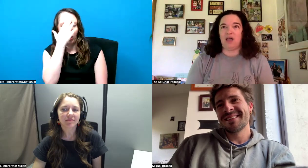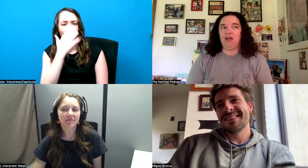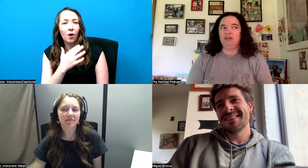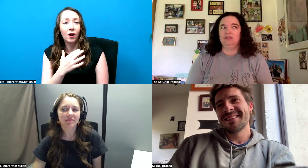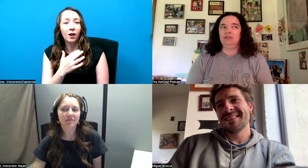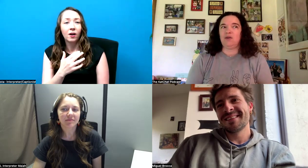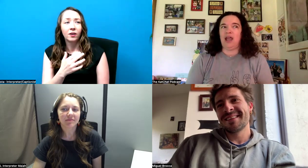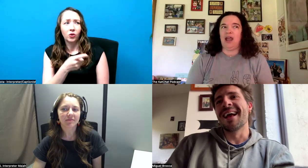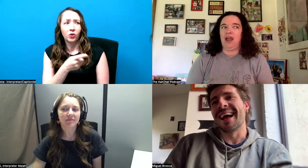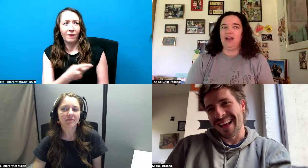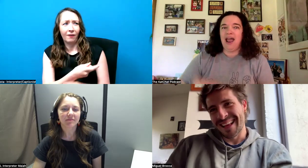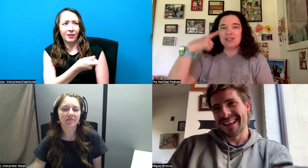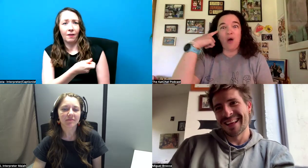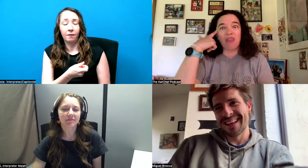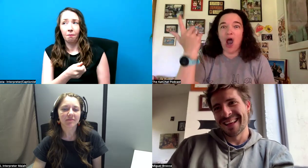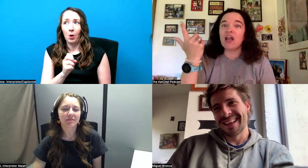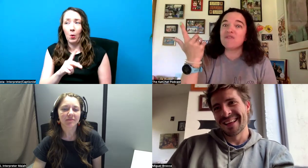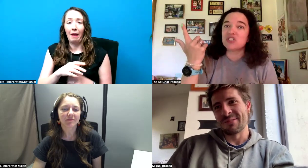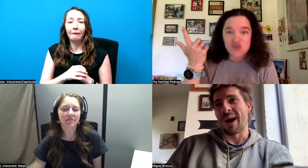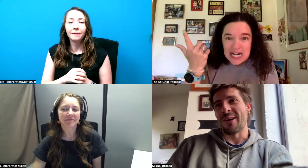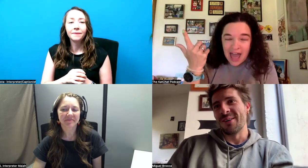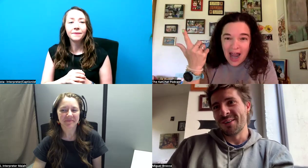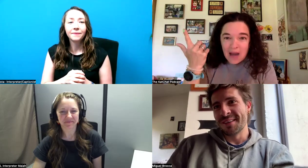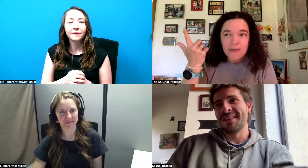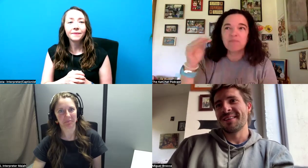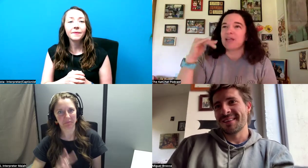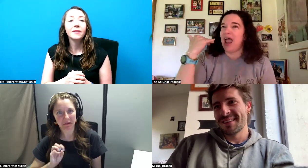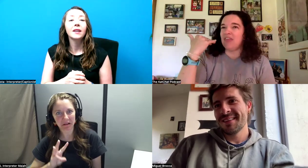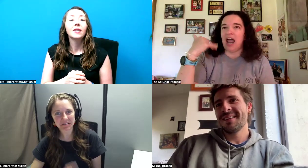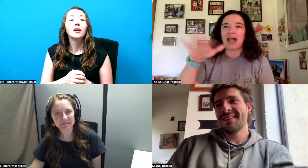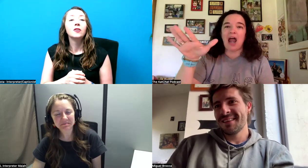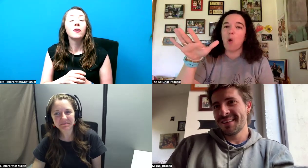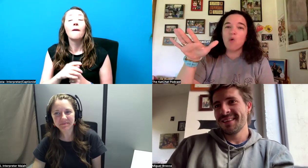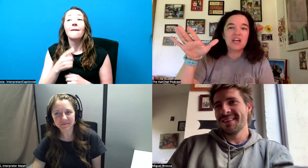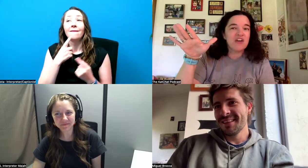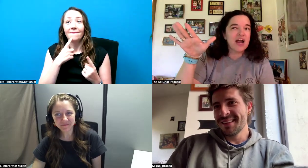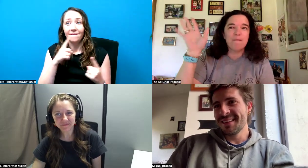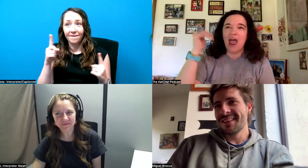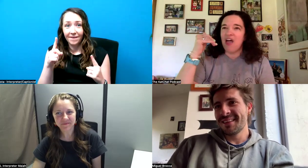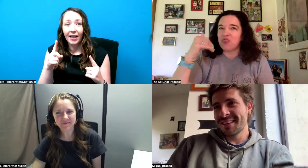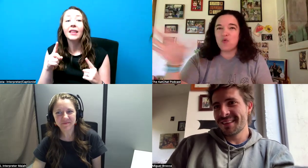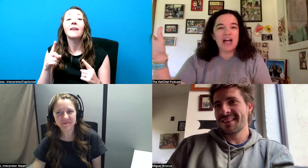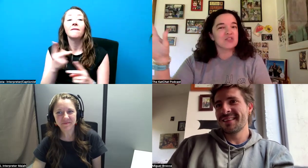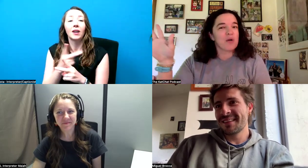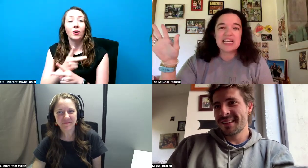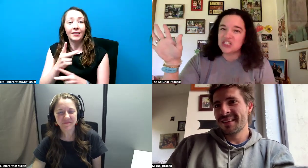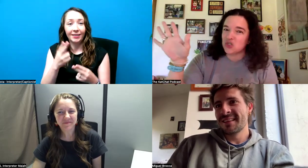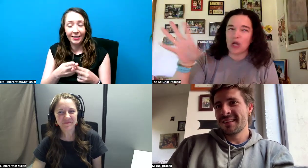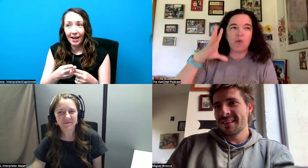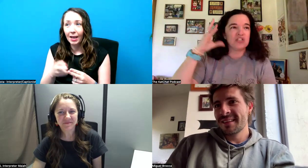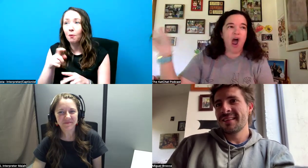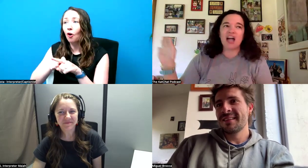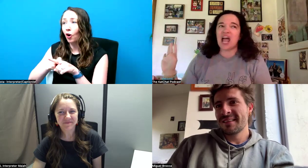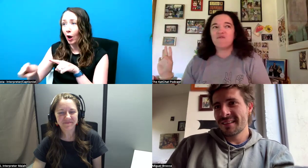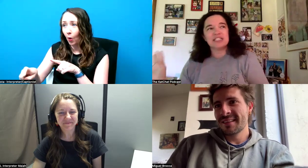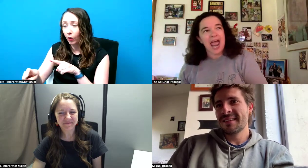I was like, okay. So I started Wow. between them and I got a hold of him. The rest was history.